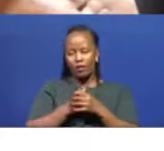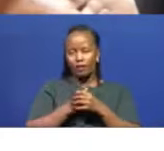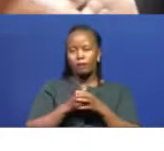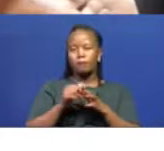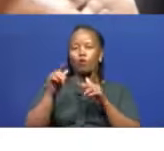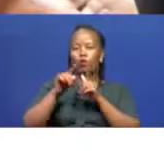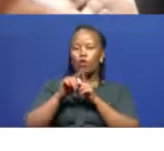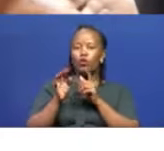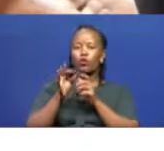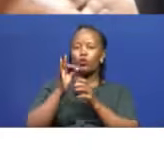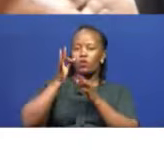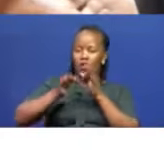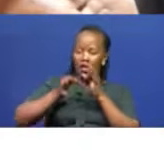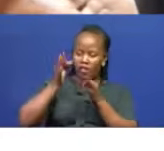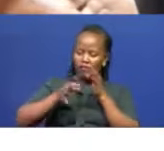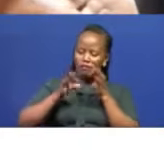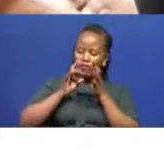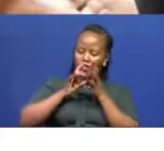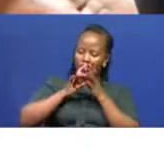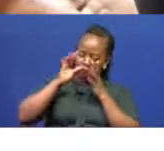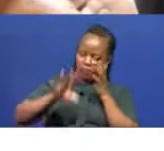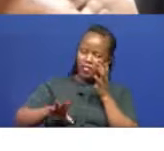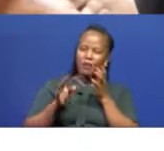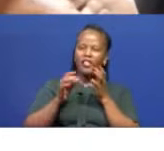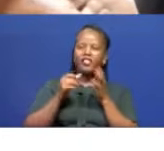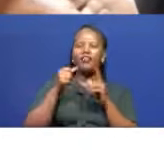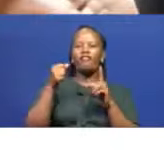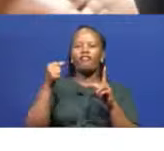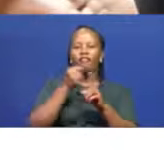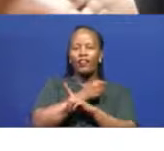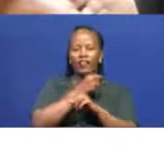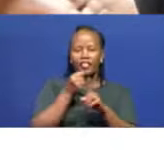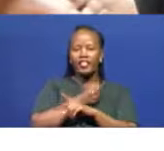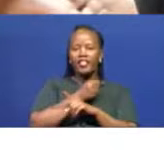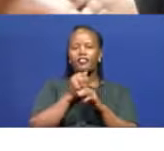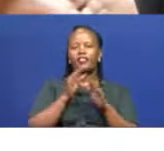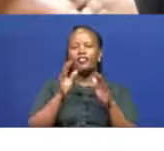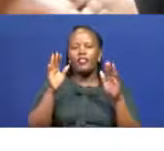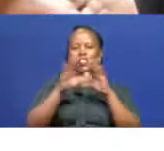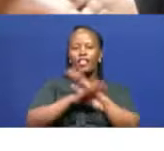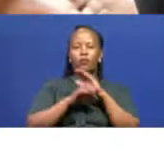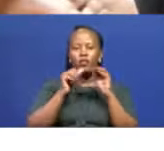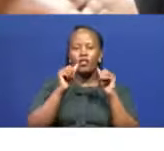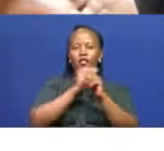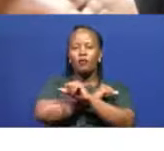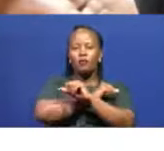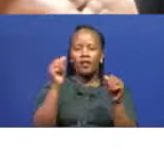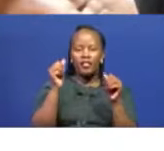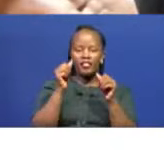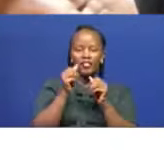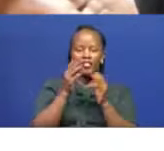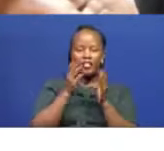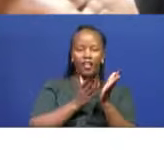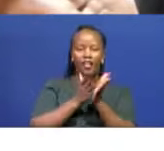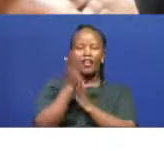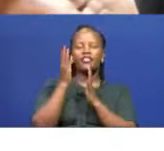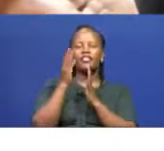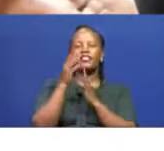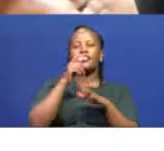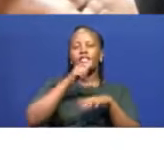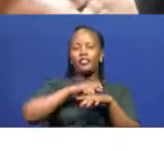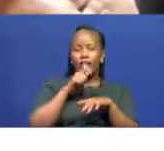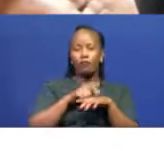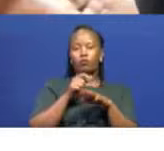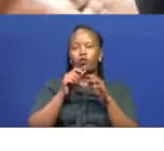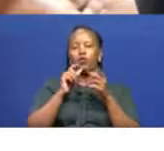Whether the impeachment proceedings violated the Deputy President's right to adequate time and facilities